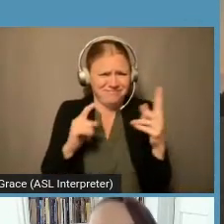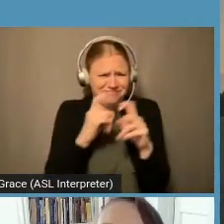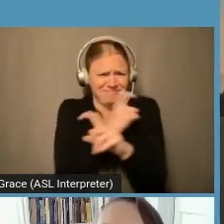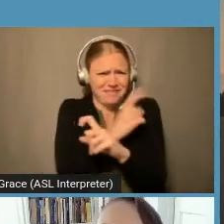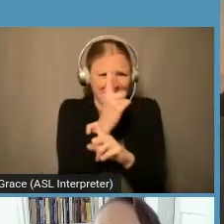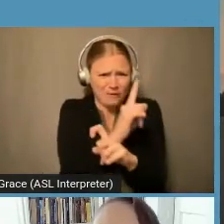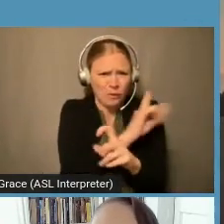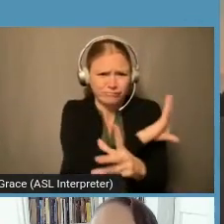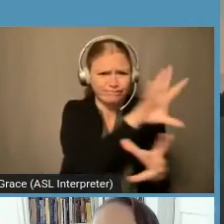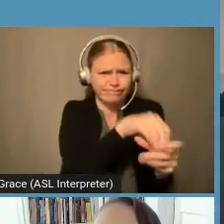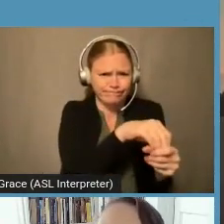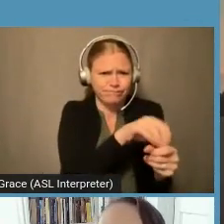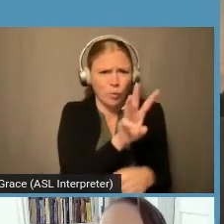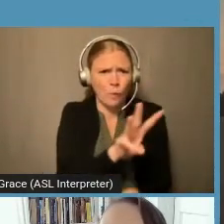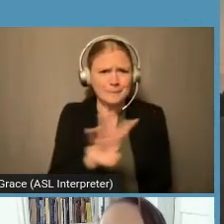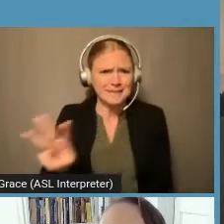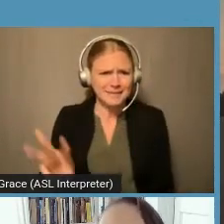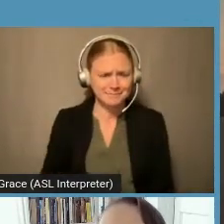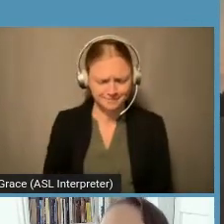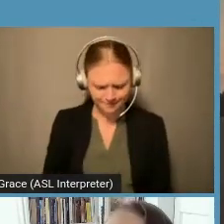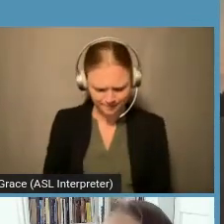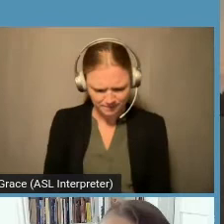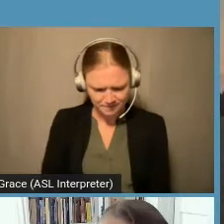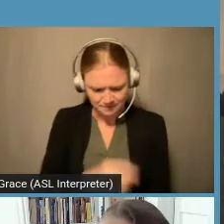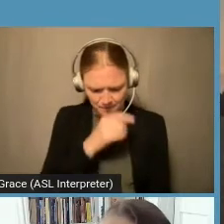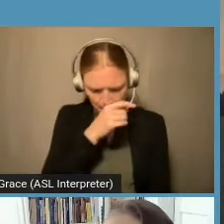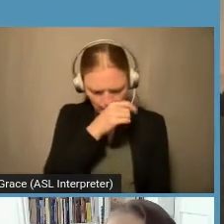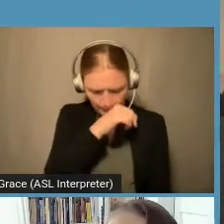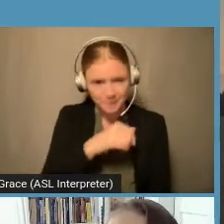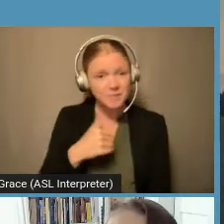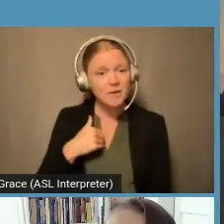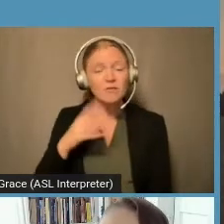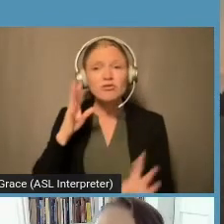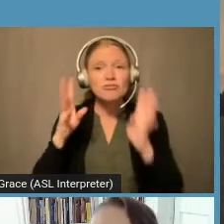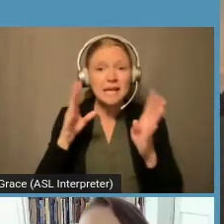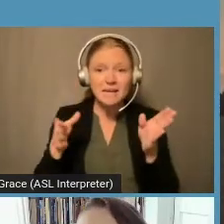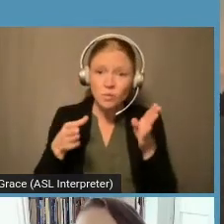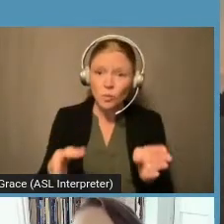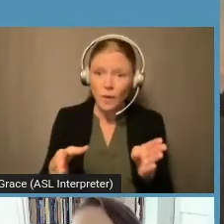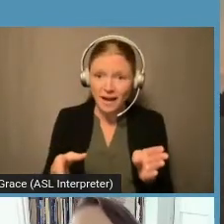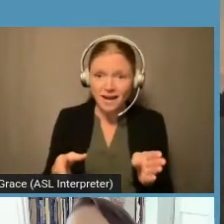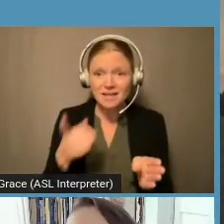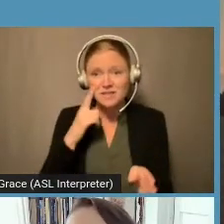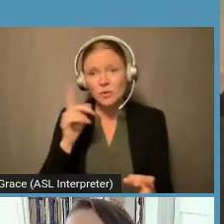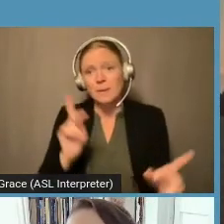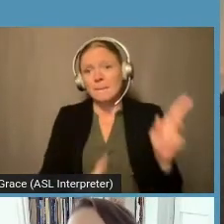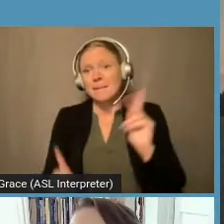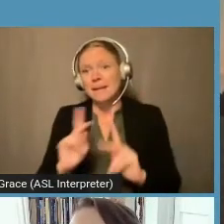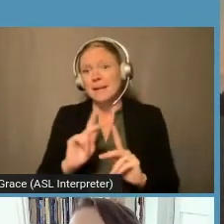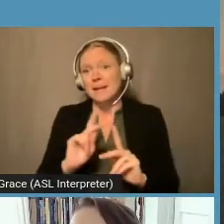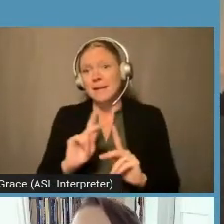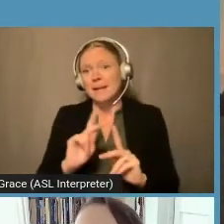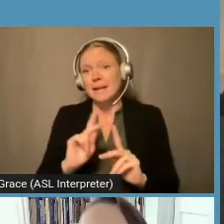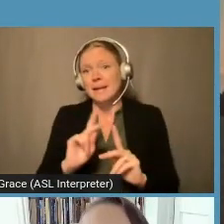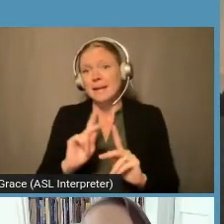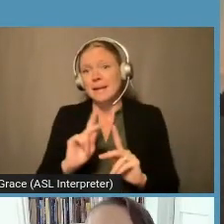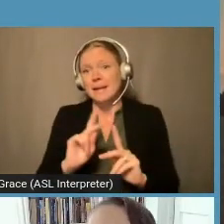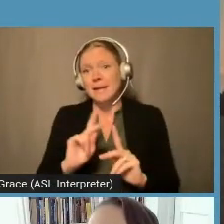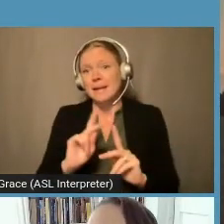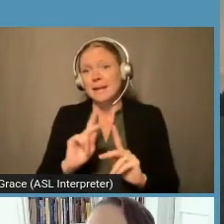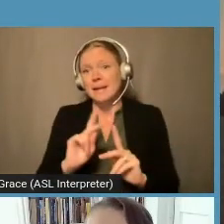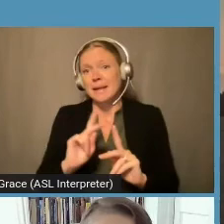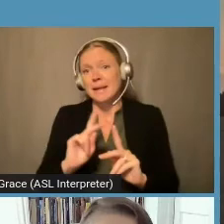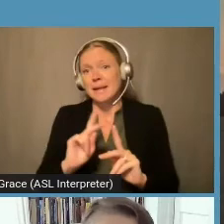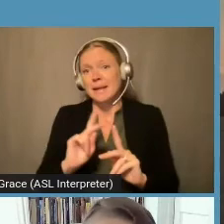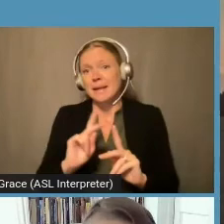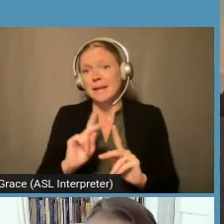project. So there are creative ways for people who have lots of